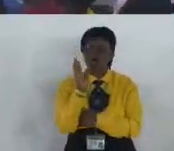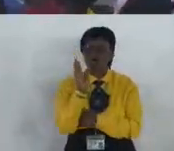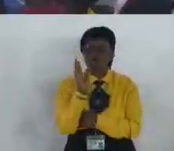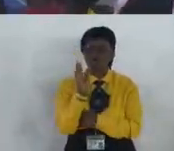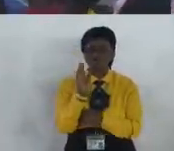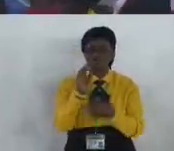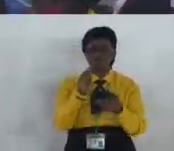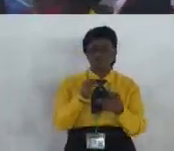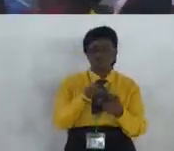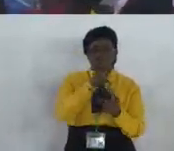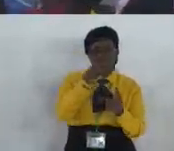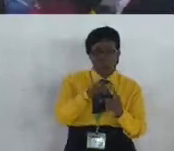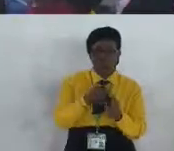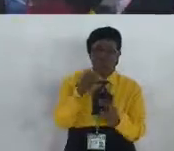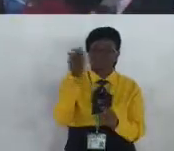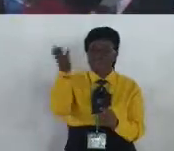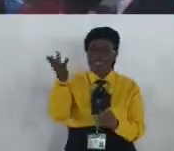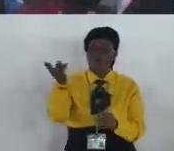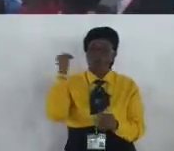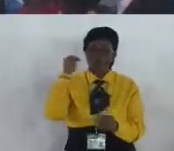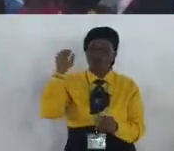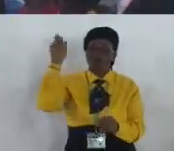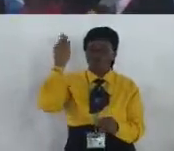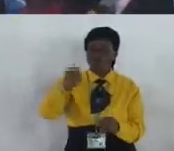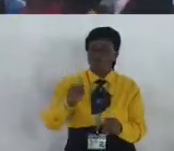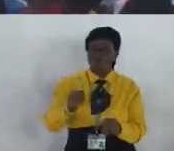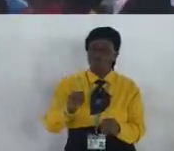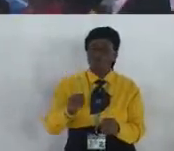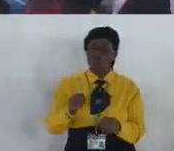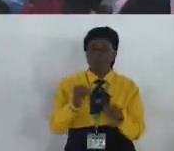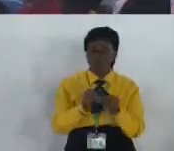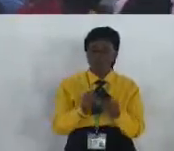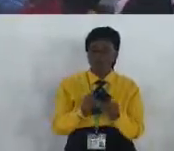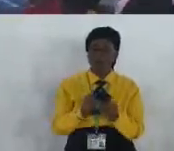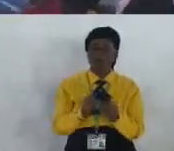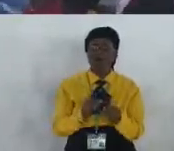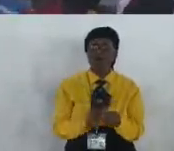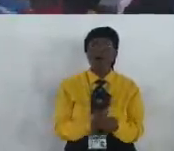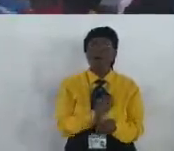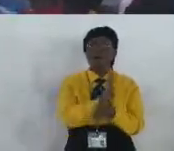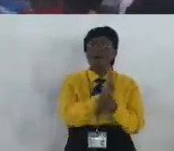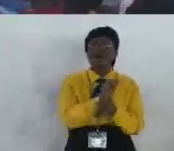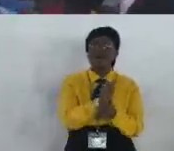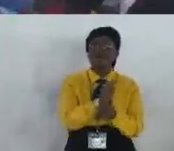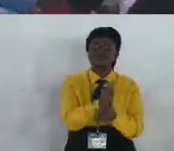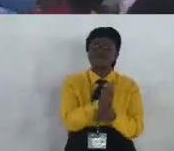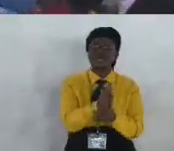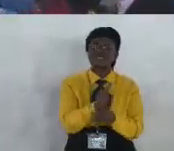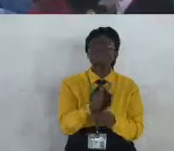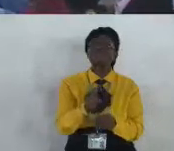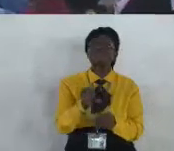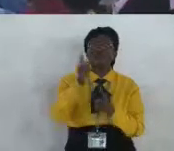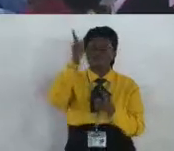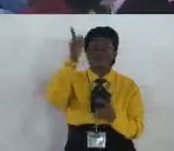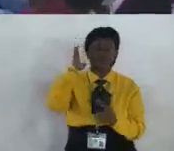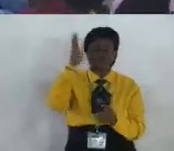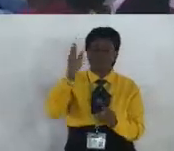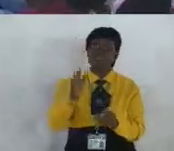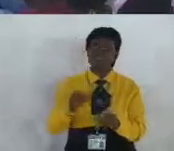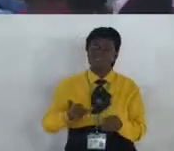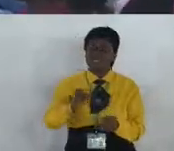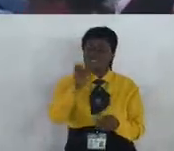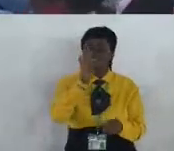When there be no more mountains, no more ocean, no more sea, you will still be God.